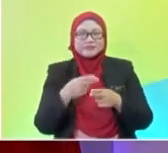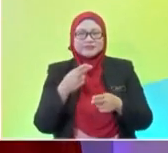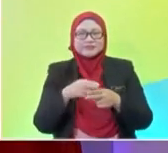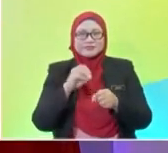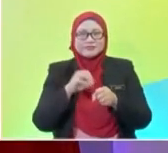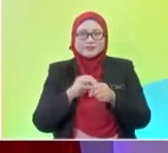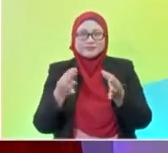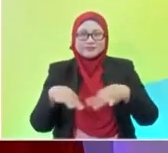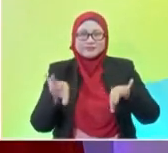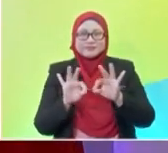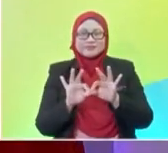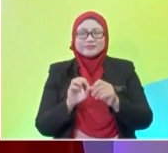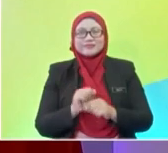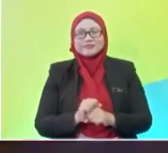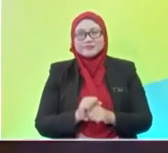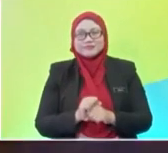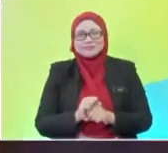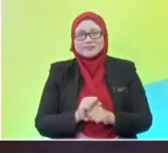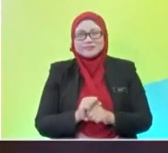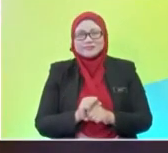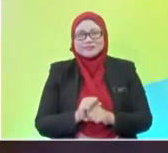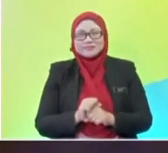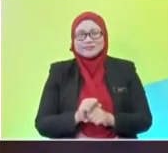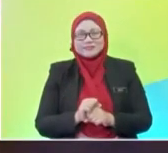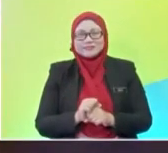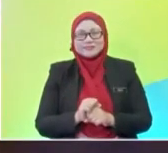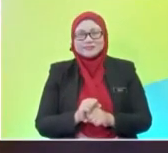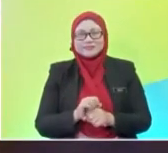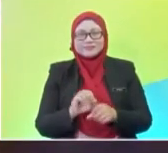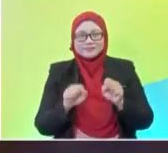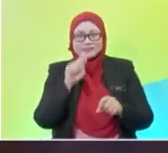story? Okay. So shall we also ask the pupils at home? Yeah.